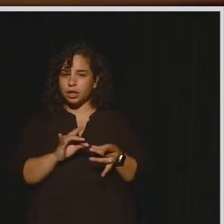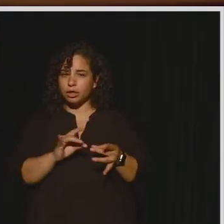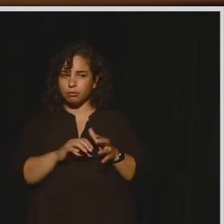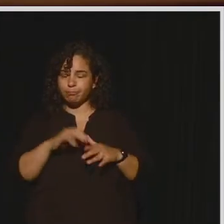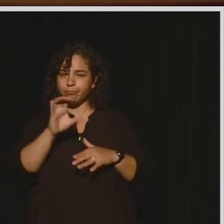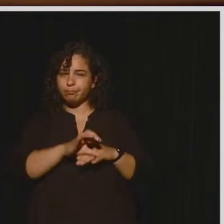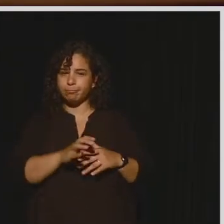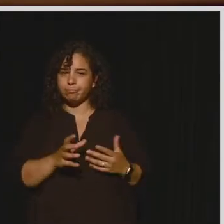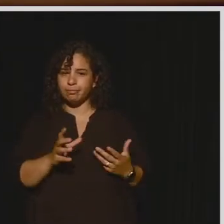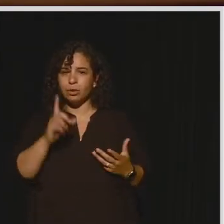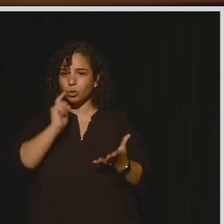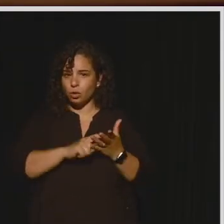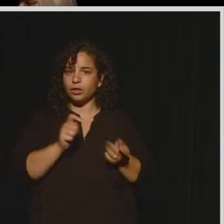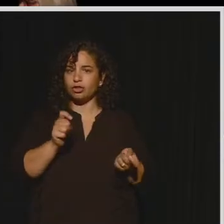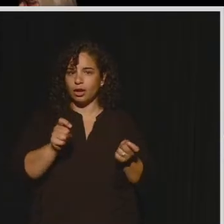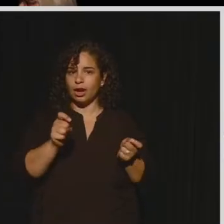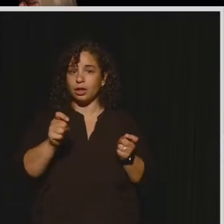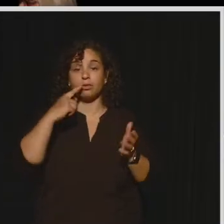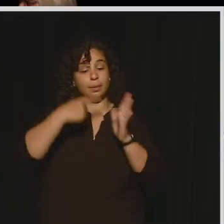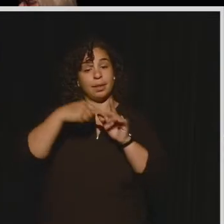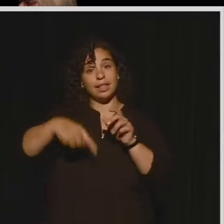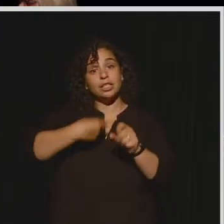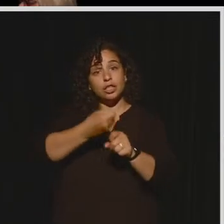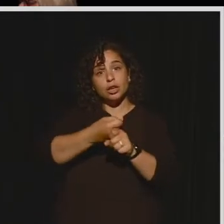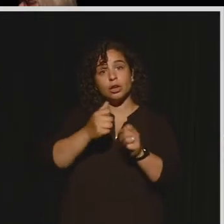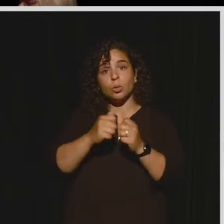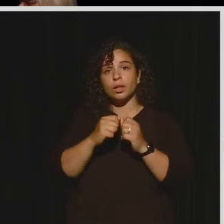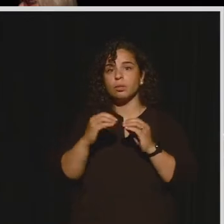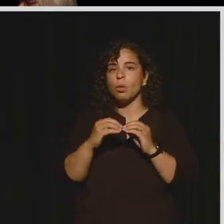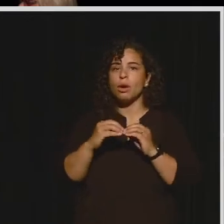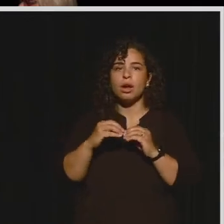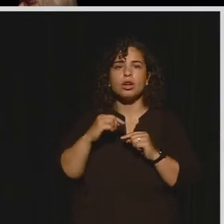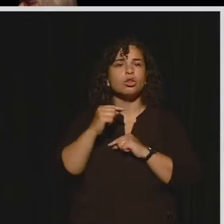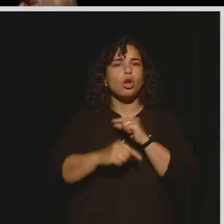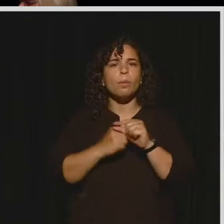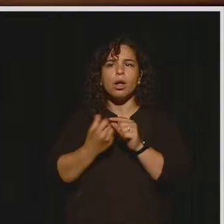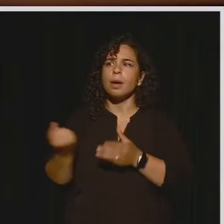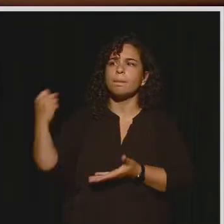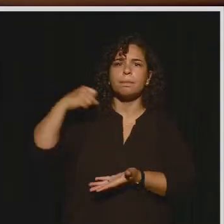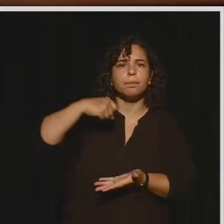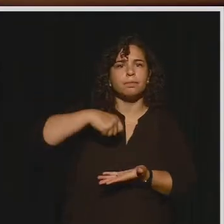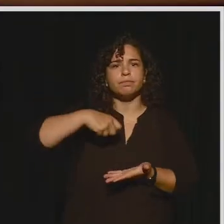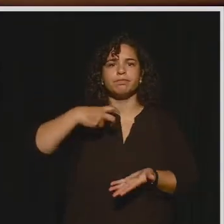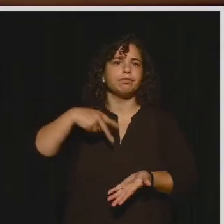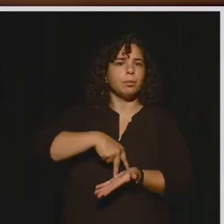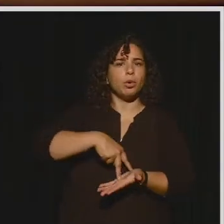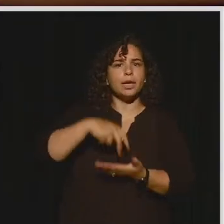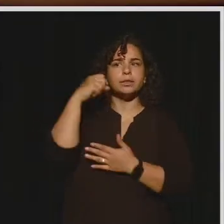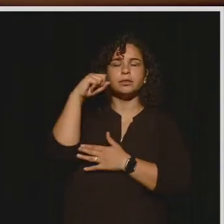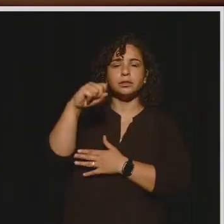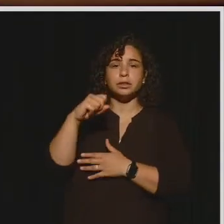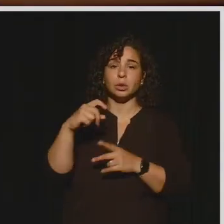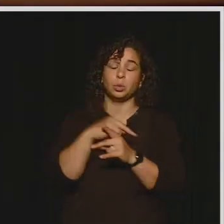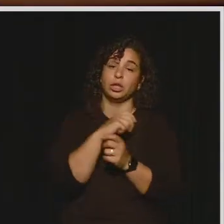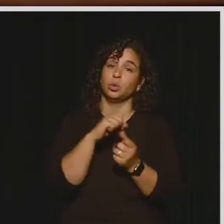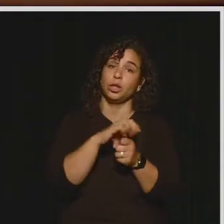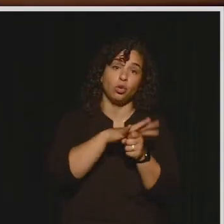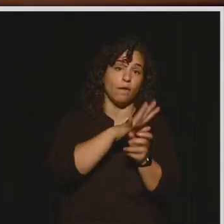shifting this year with the global uprising, compounded and exacerbated by the global